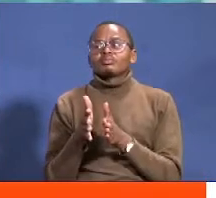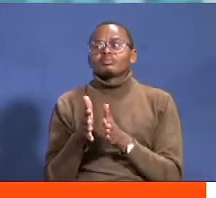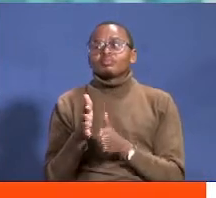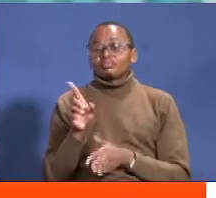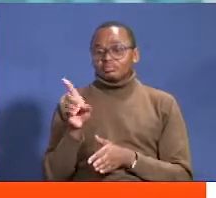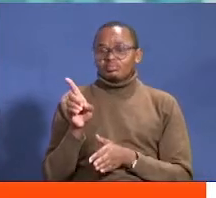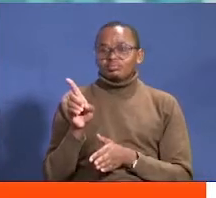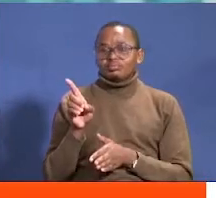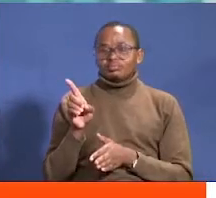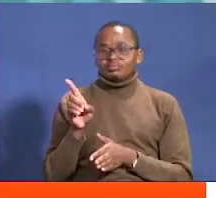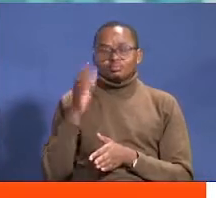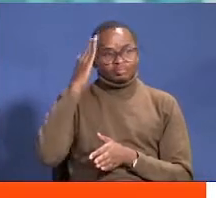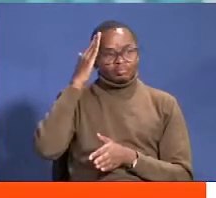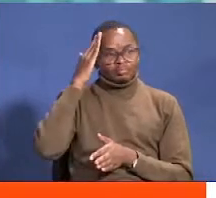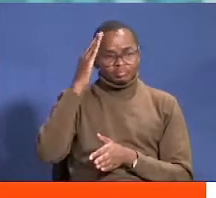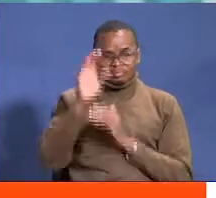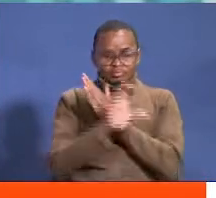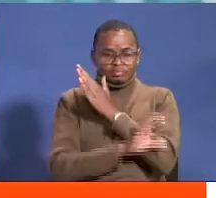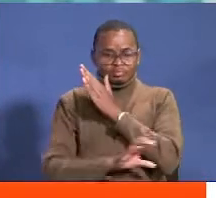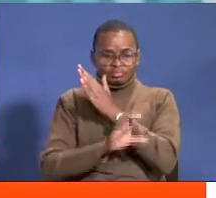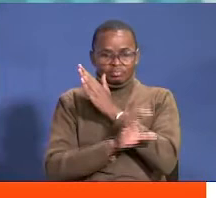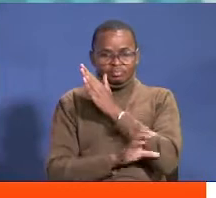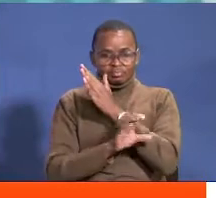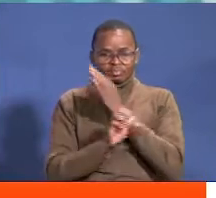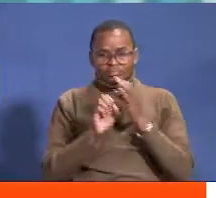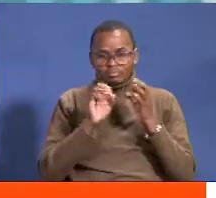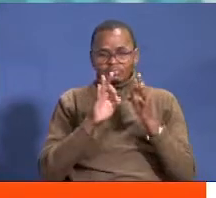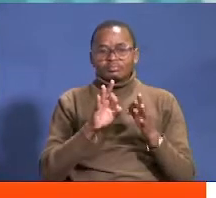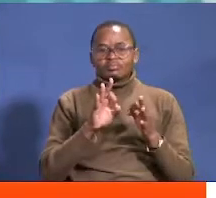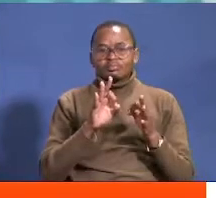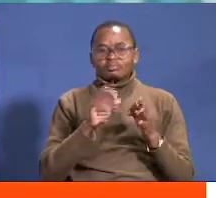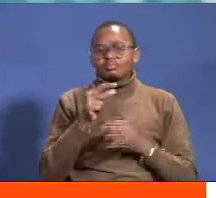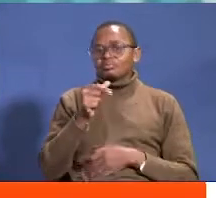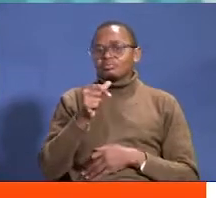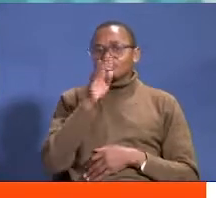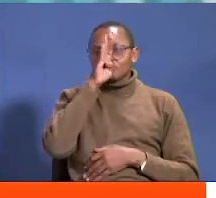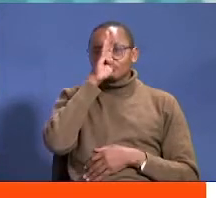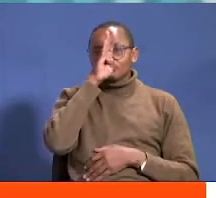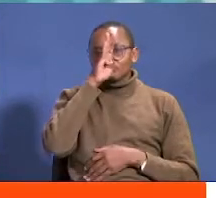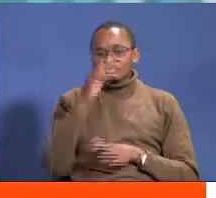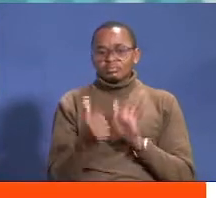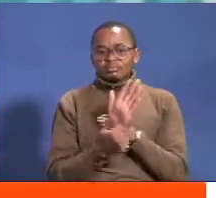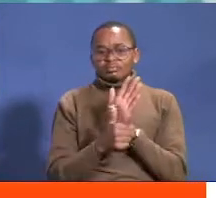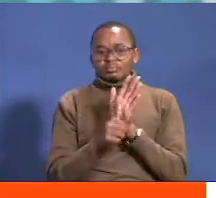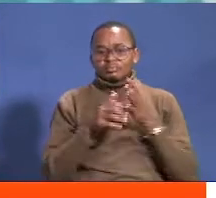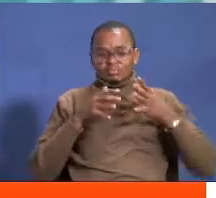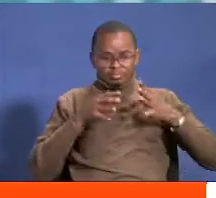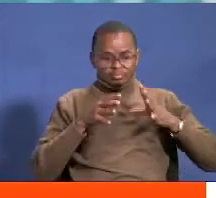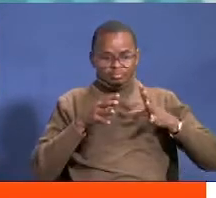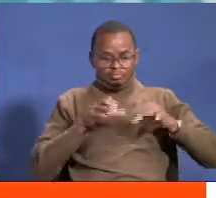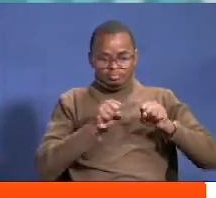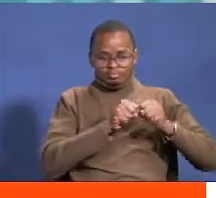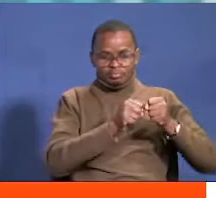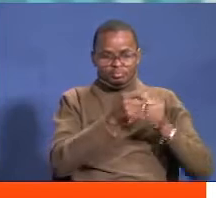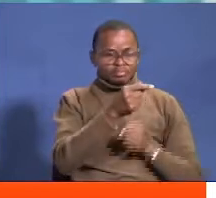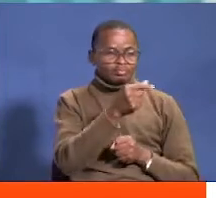As you know, in our country, issue of money has been a problem. People embezzle funds, the